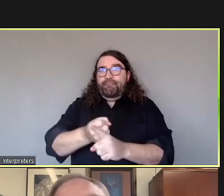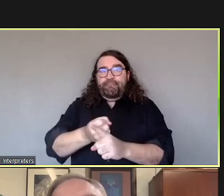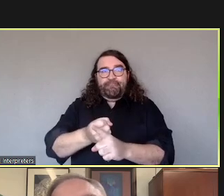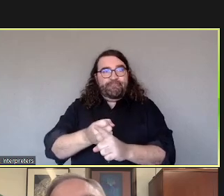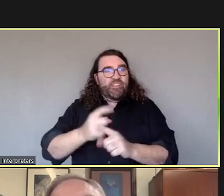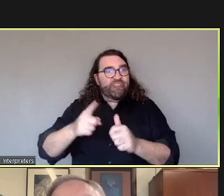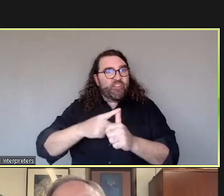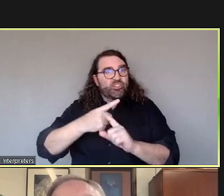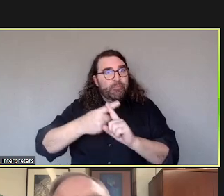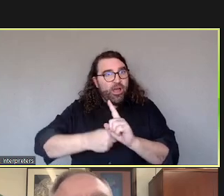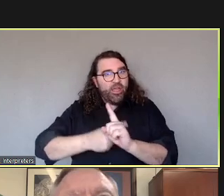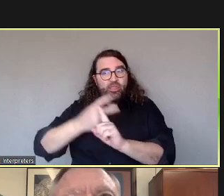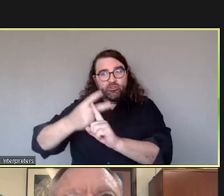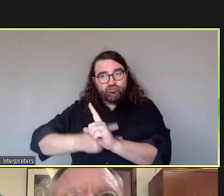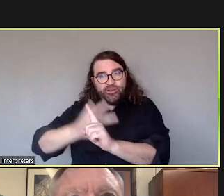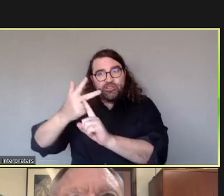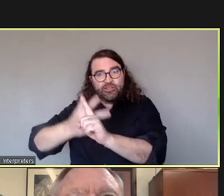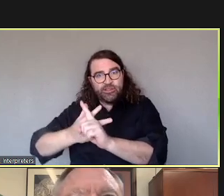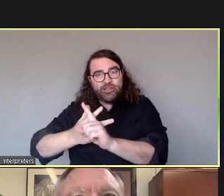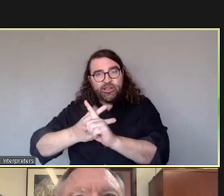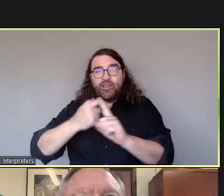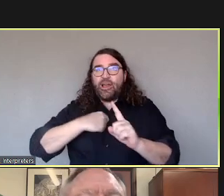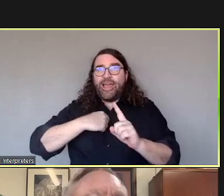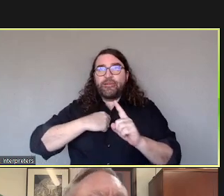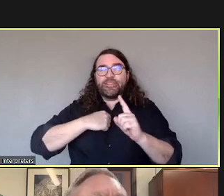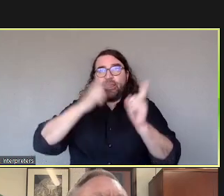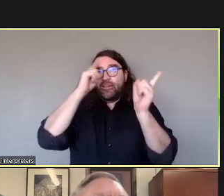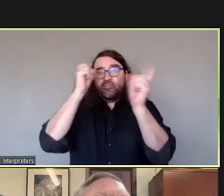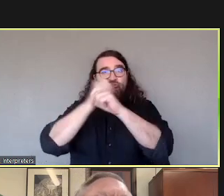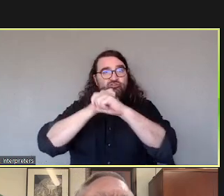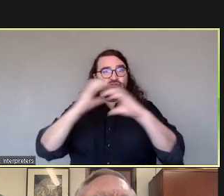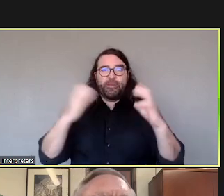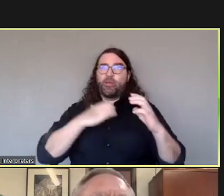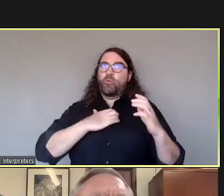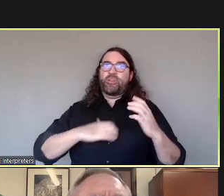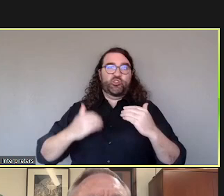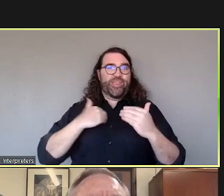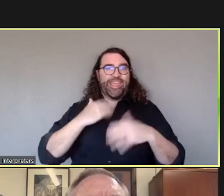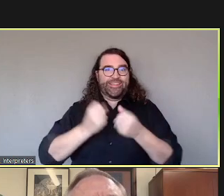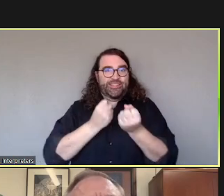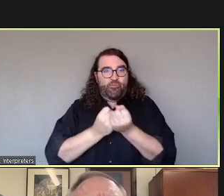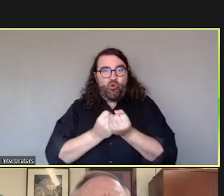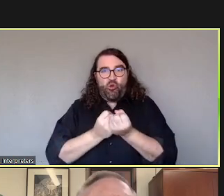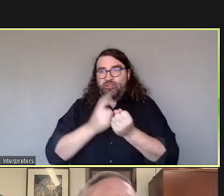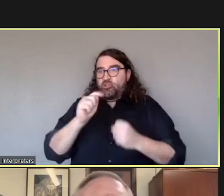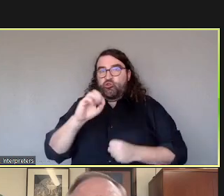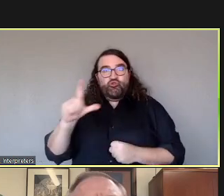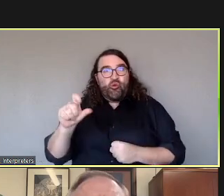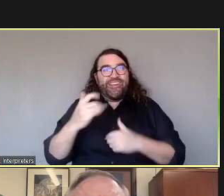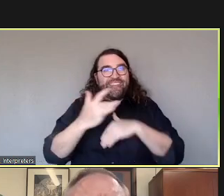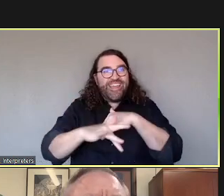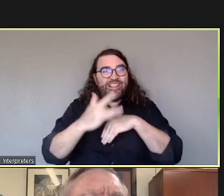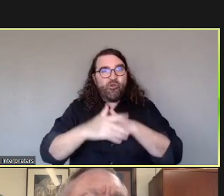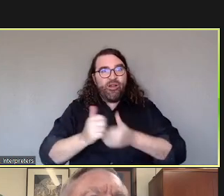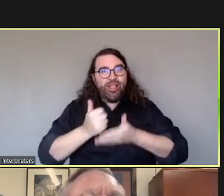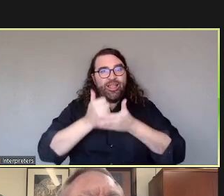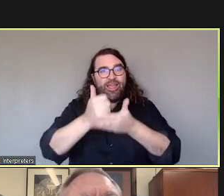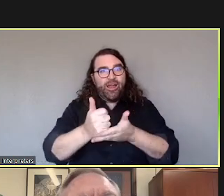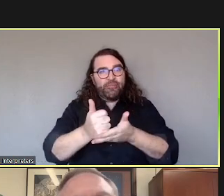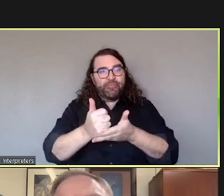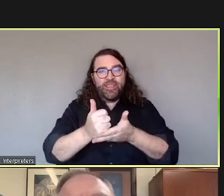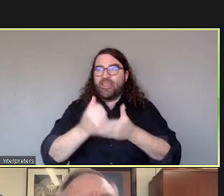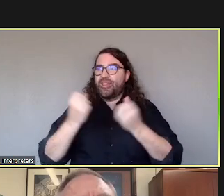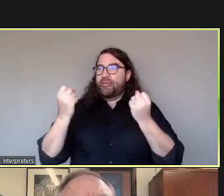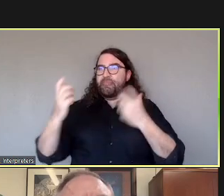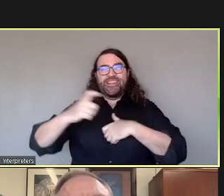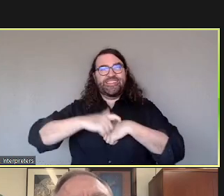have this many tools in our toolkit. And so a lot of times we get questions like, well, how bad will it have to get